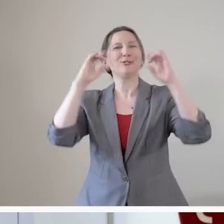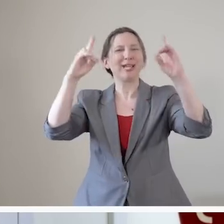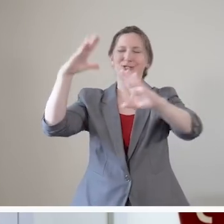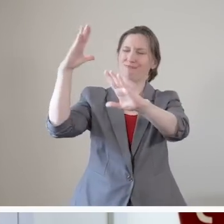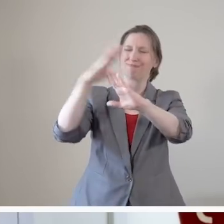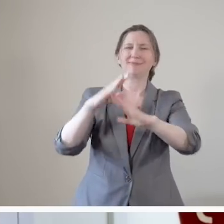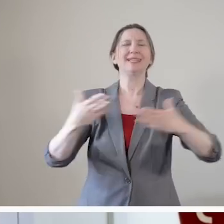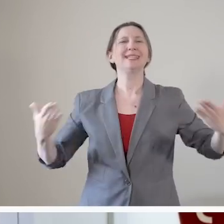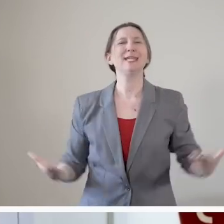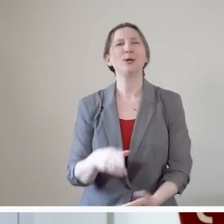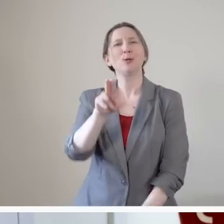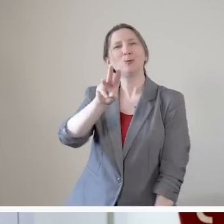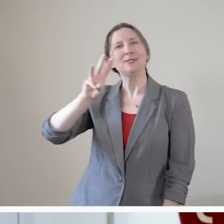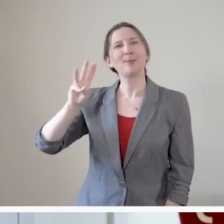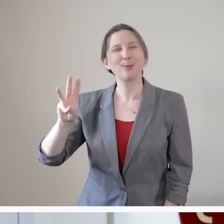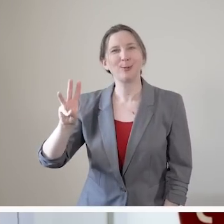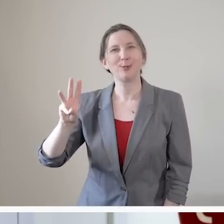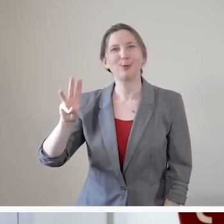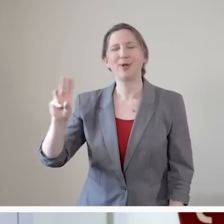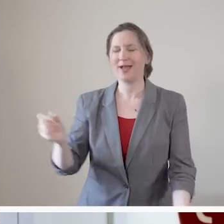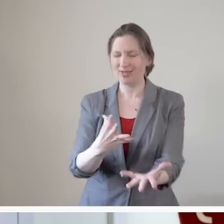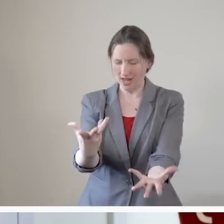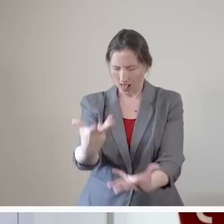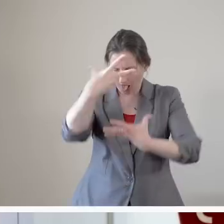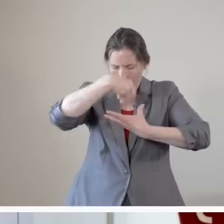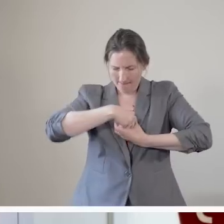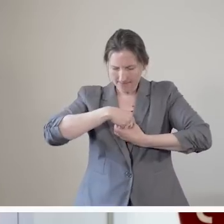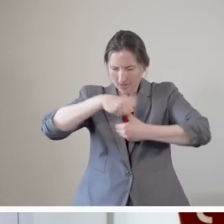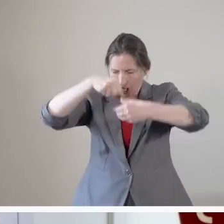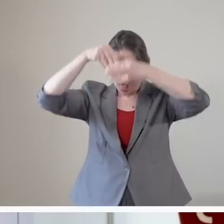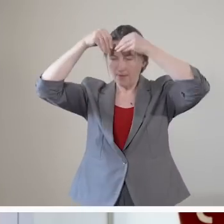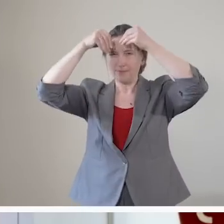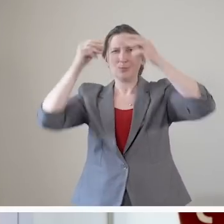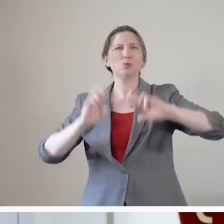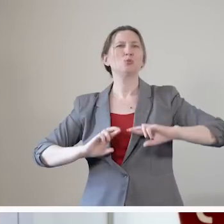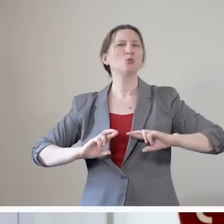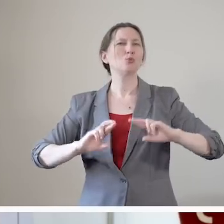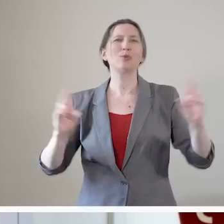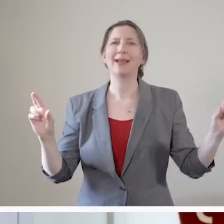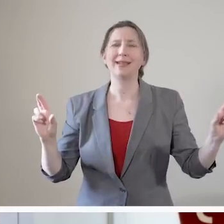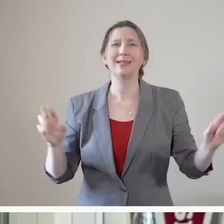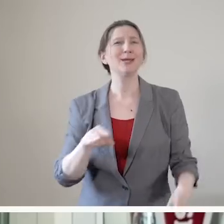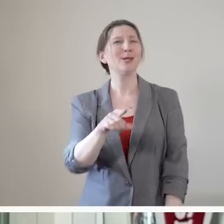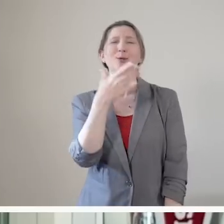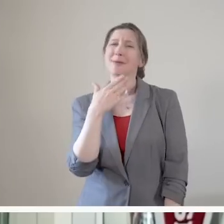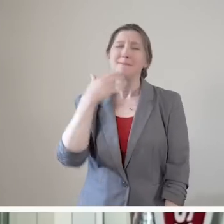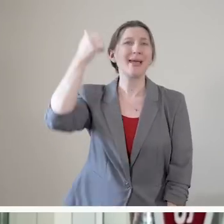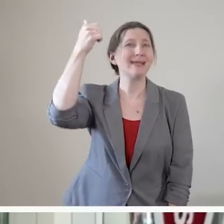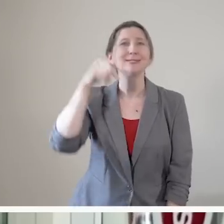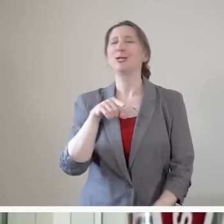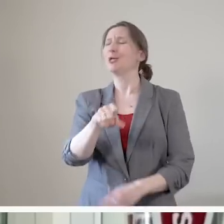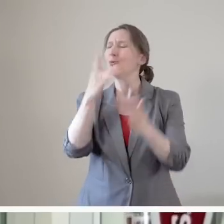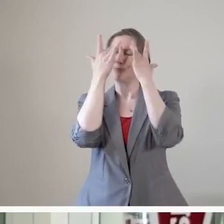to make use of everything you learned in school. You are prepared for this. You're ready. You are the